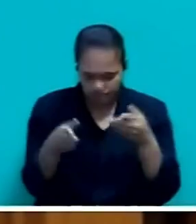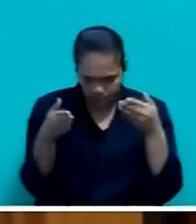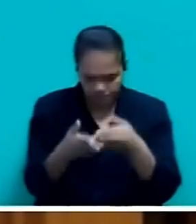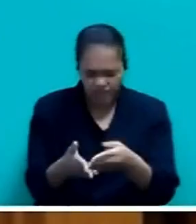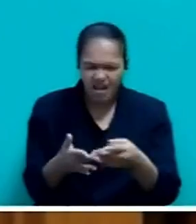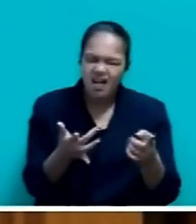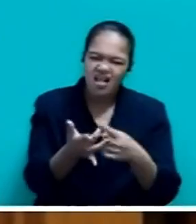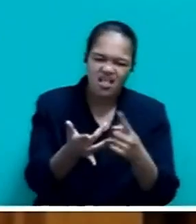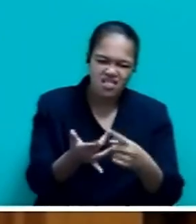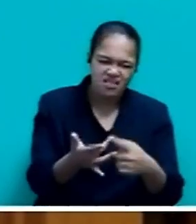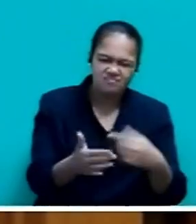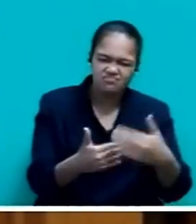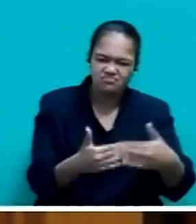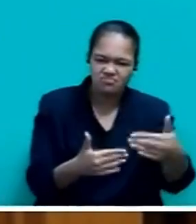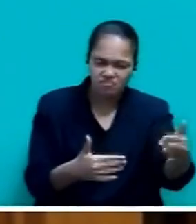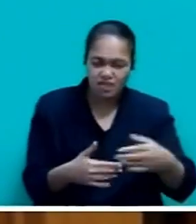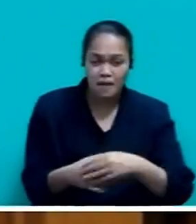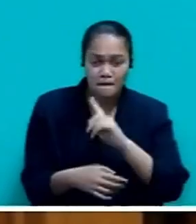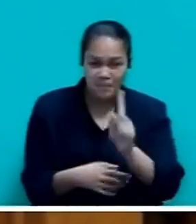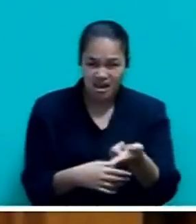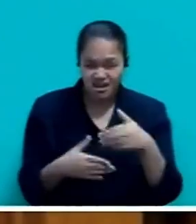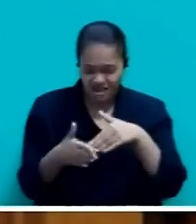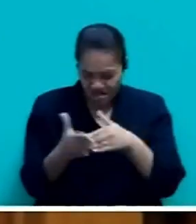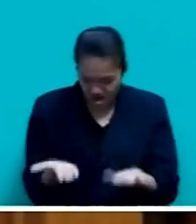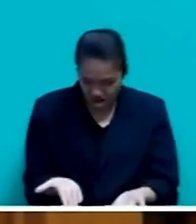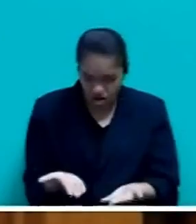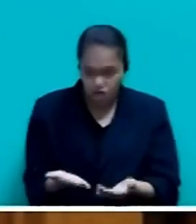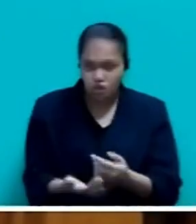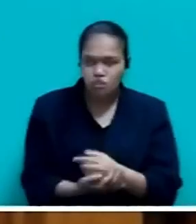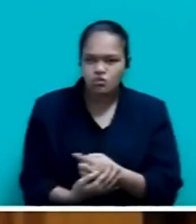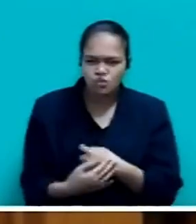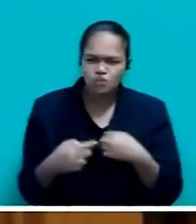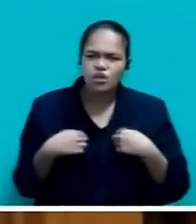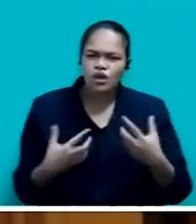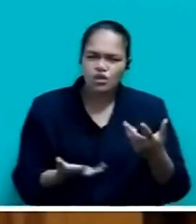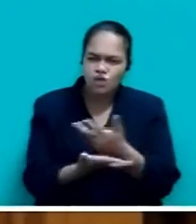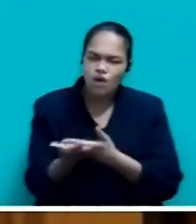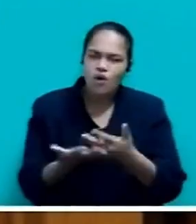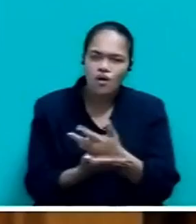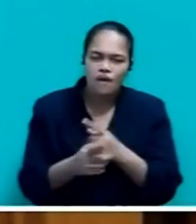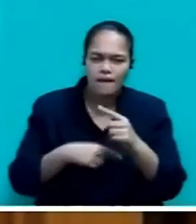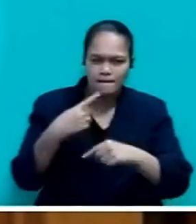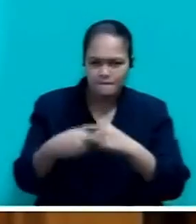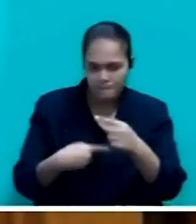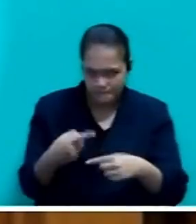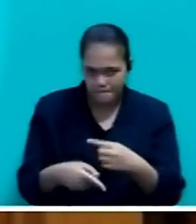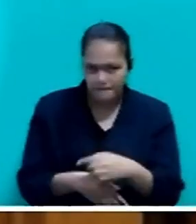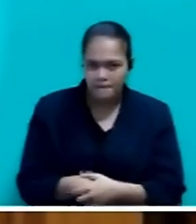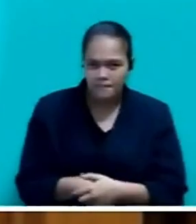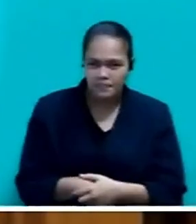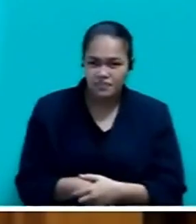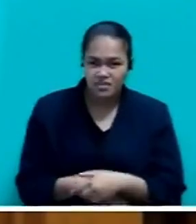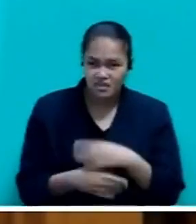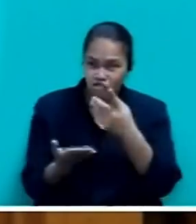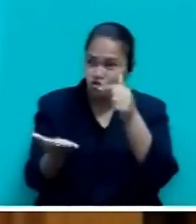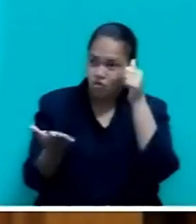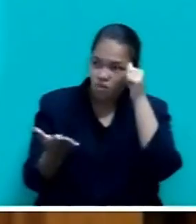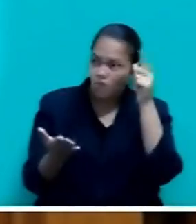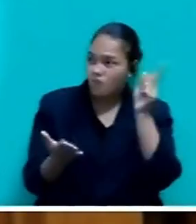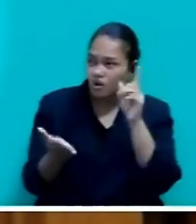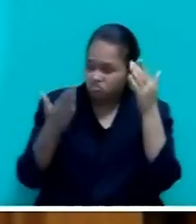day. But the use of it now is what we're actually talking about. And guess what, Honourable